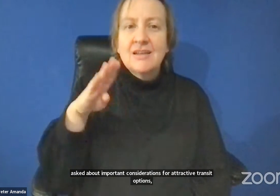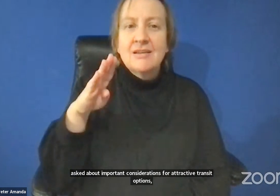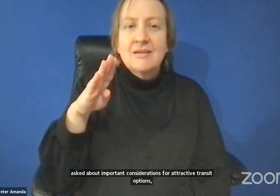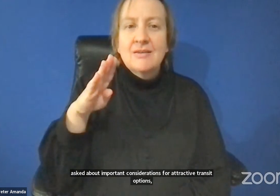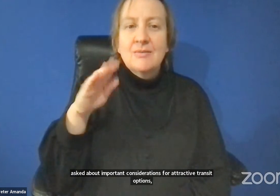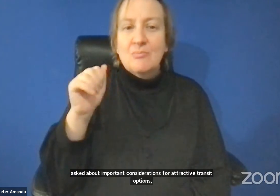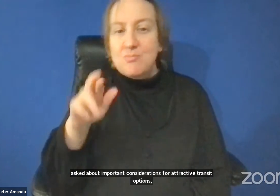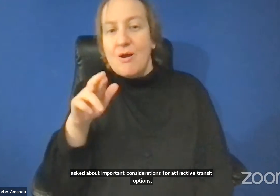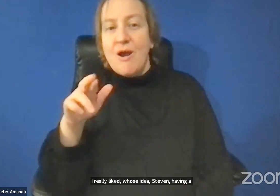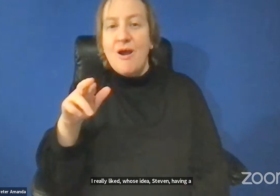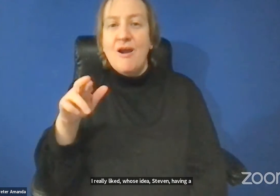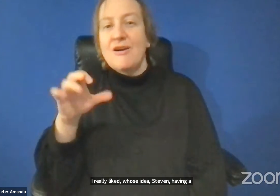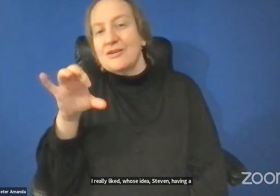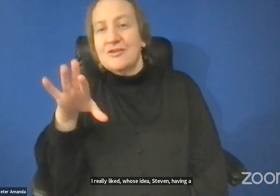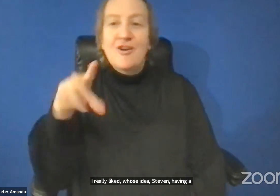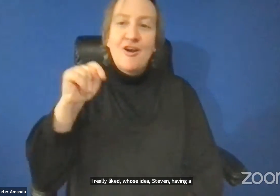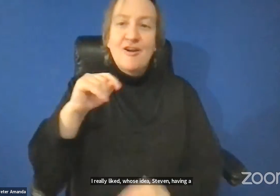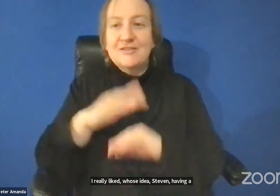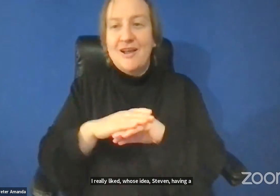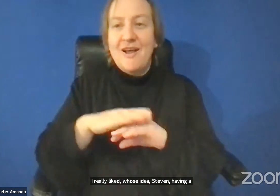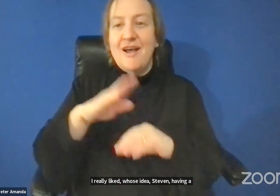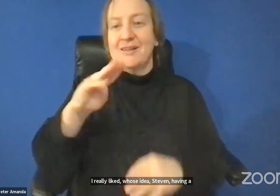the max?